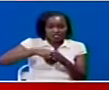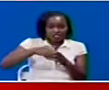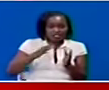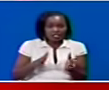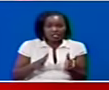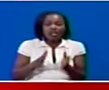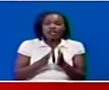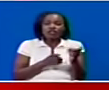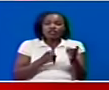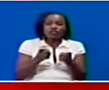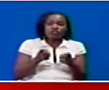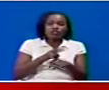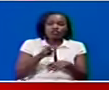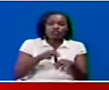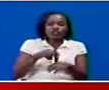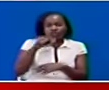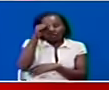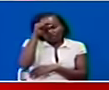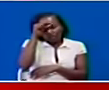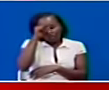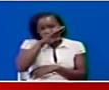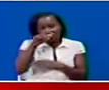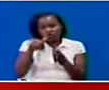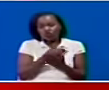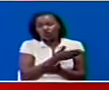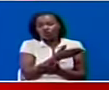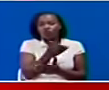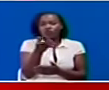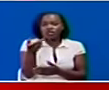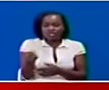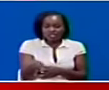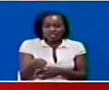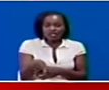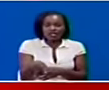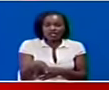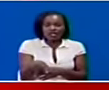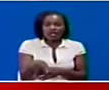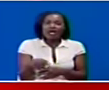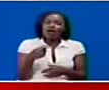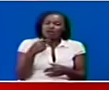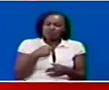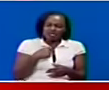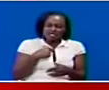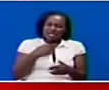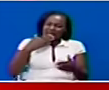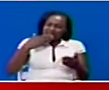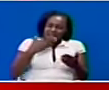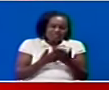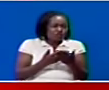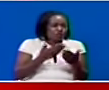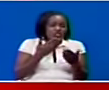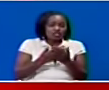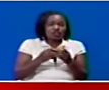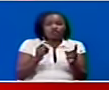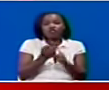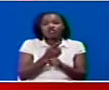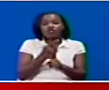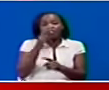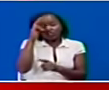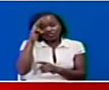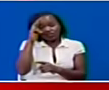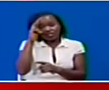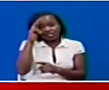National Government. And all of you are here today. I am very grateful for several reasons, and I will be